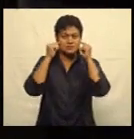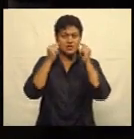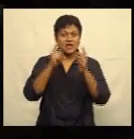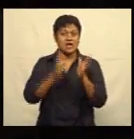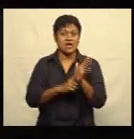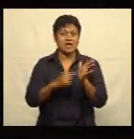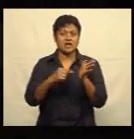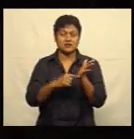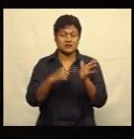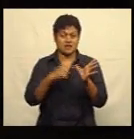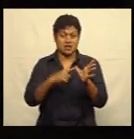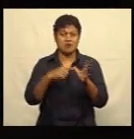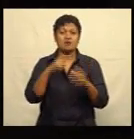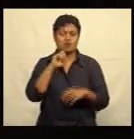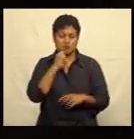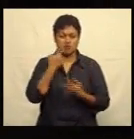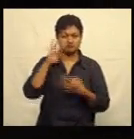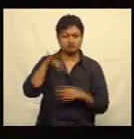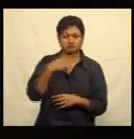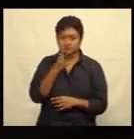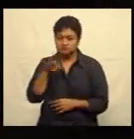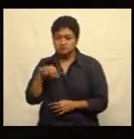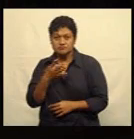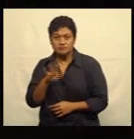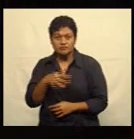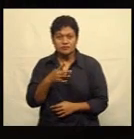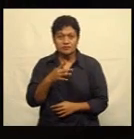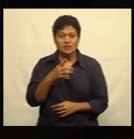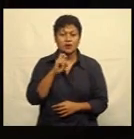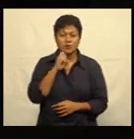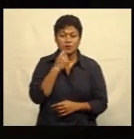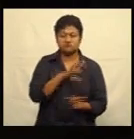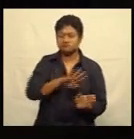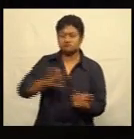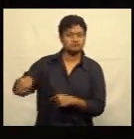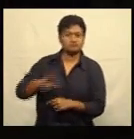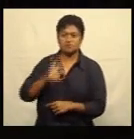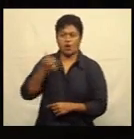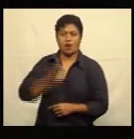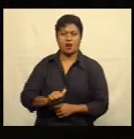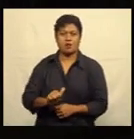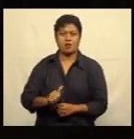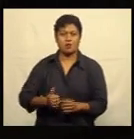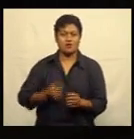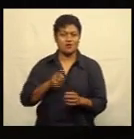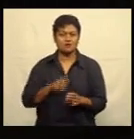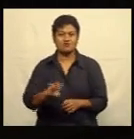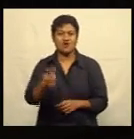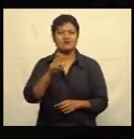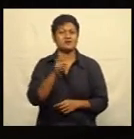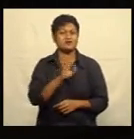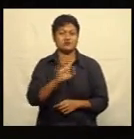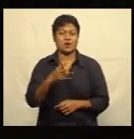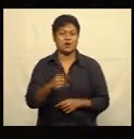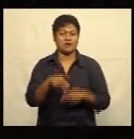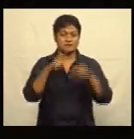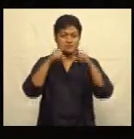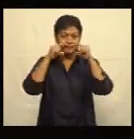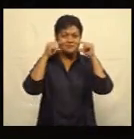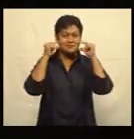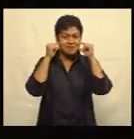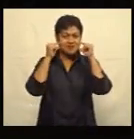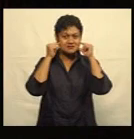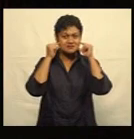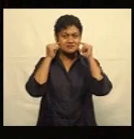passengers if they are using these, if they are traveling in buses, taxi and minibuses without wearing a face